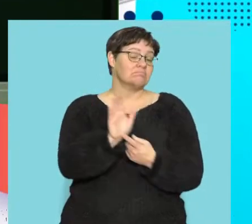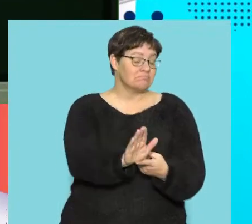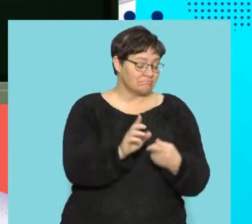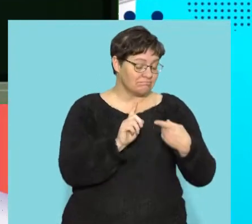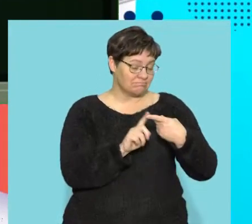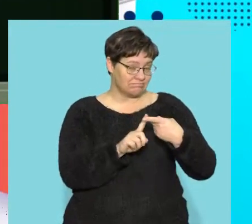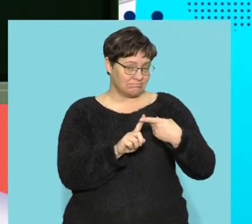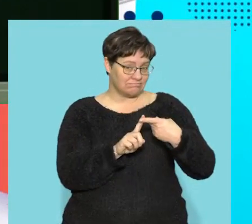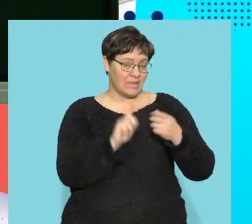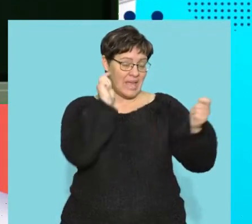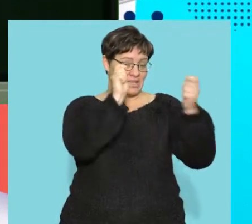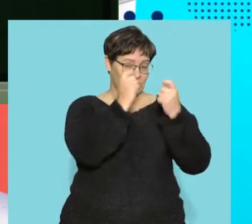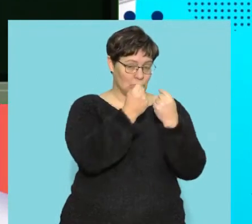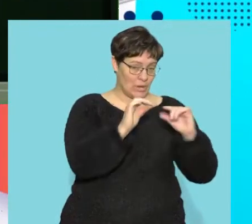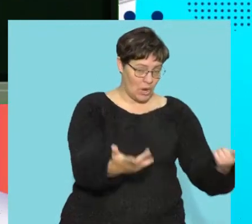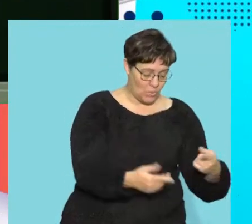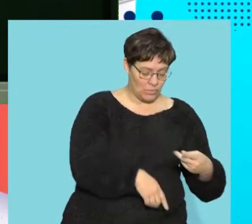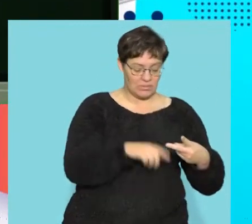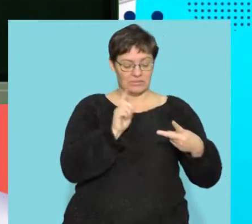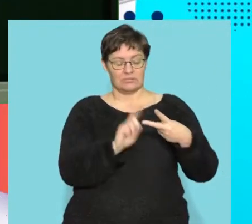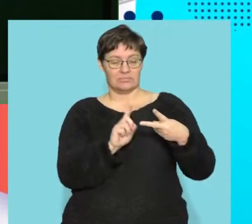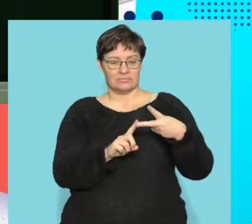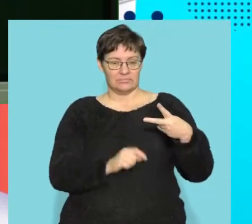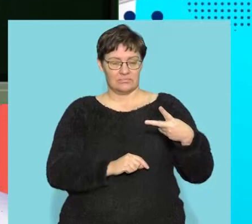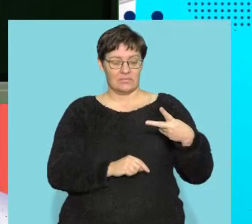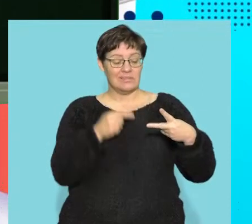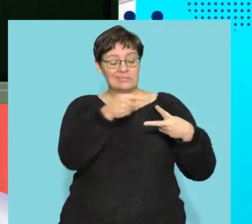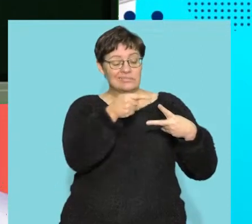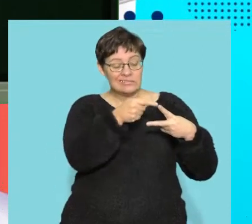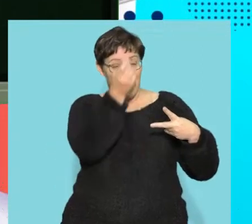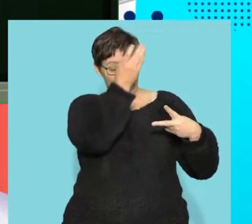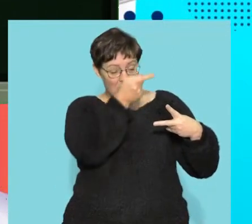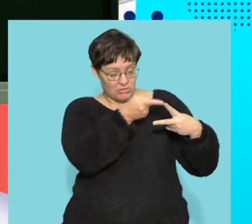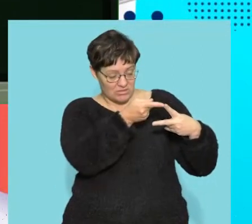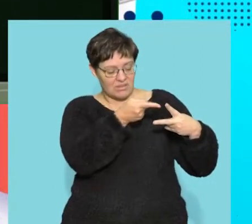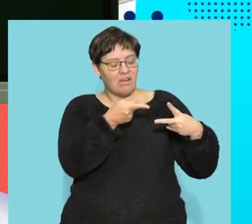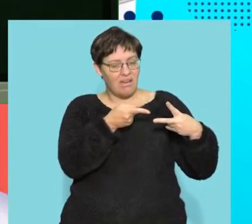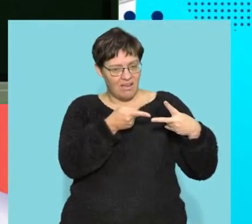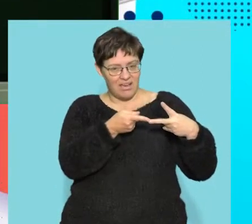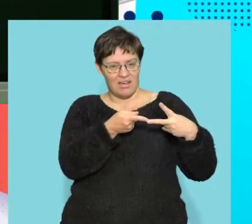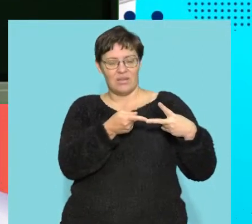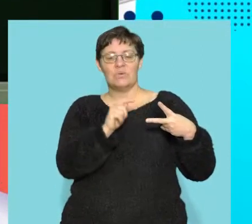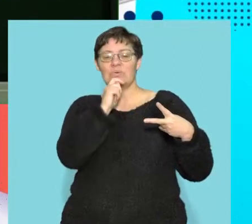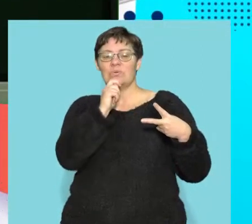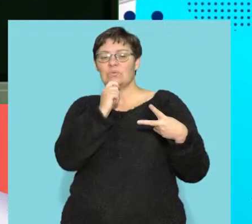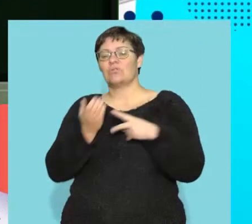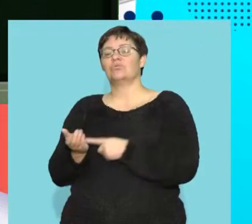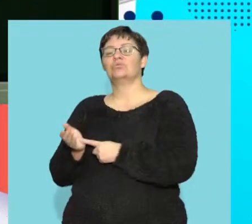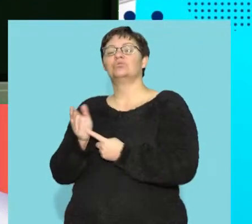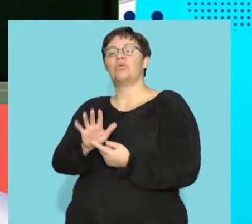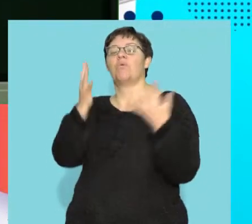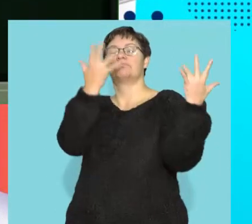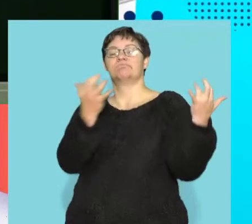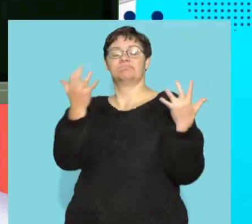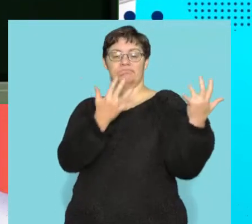do your adjustments and how you then use the information from your adjustments, showing your